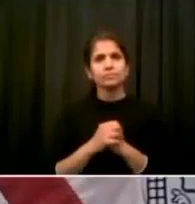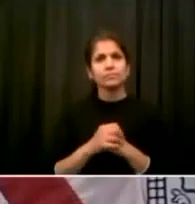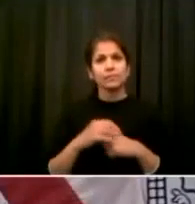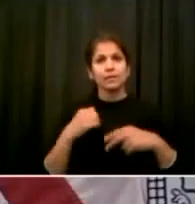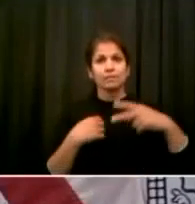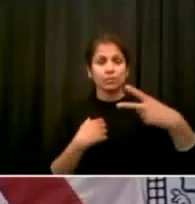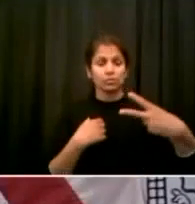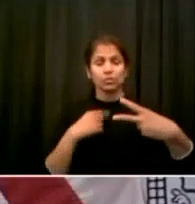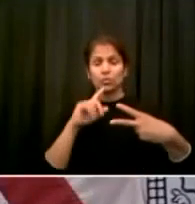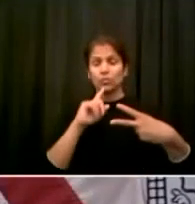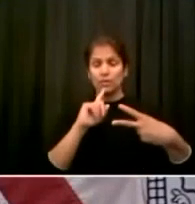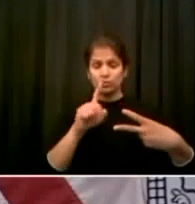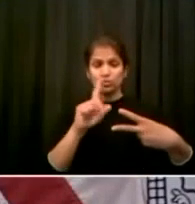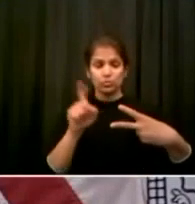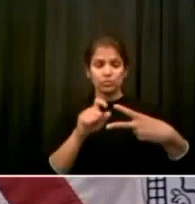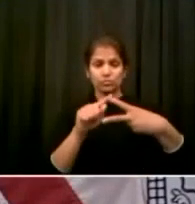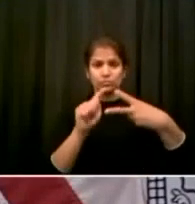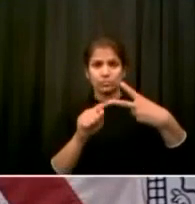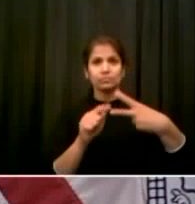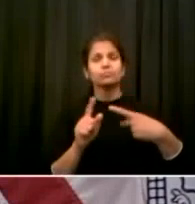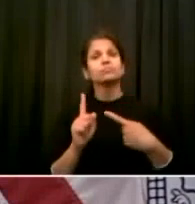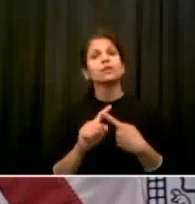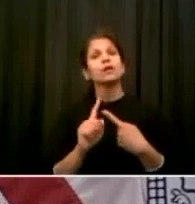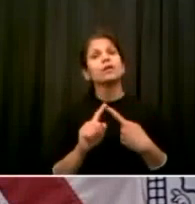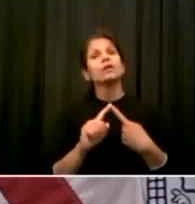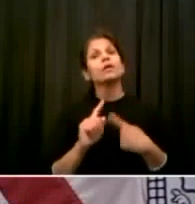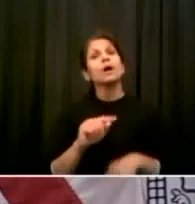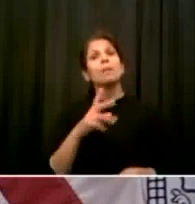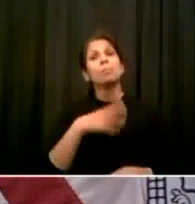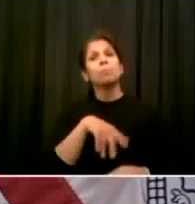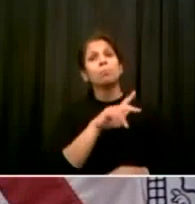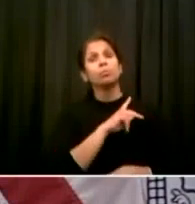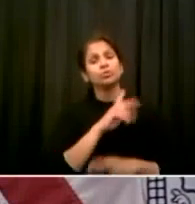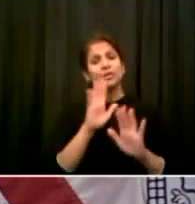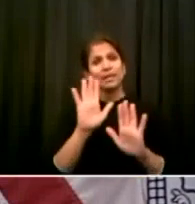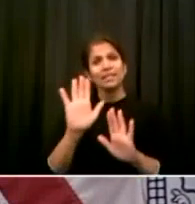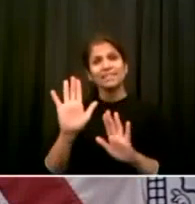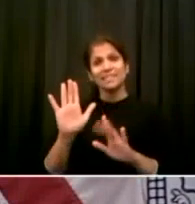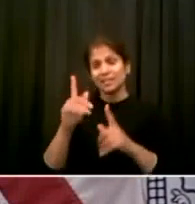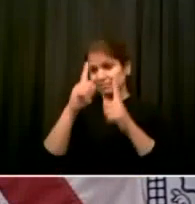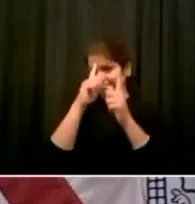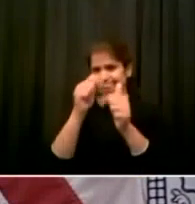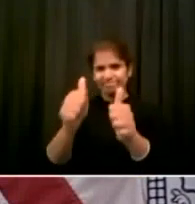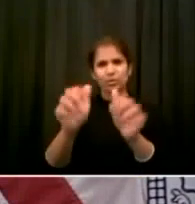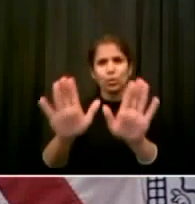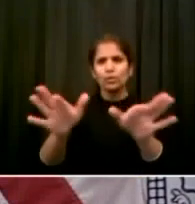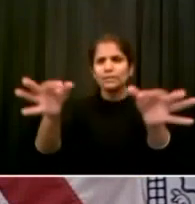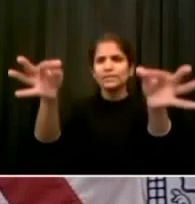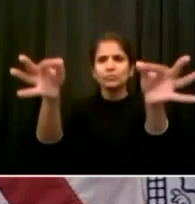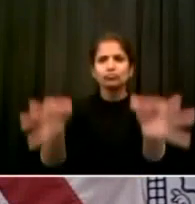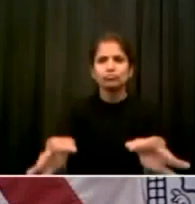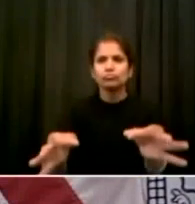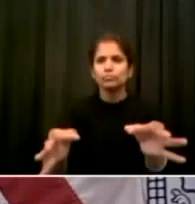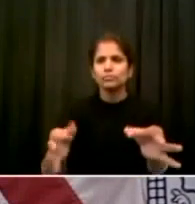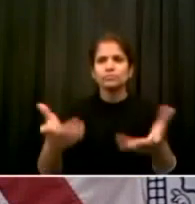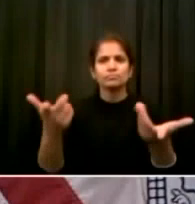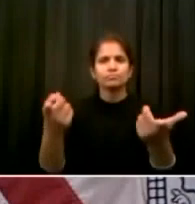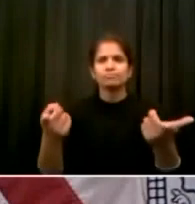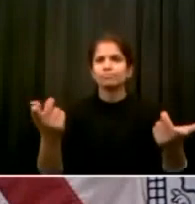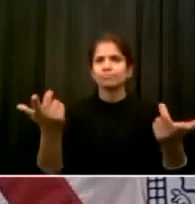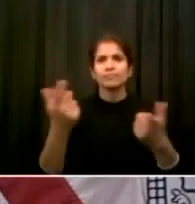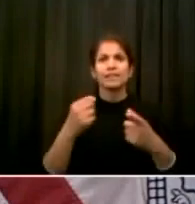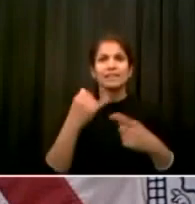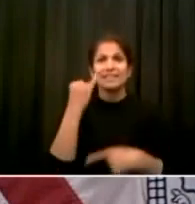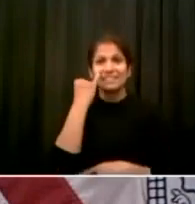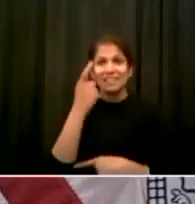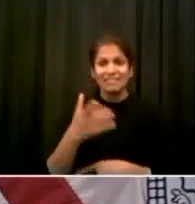very personal decision that people need to make, and I'd say to anyone who feels cautious or uncomfortable, listen